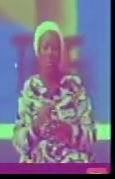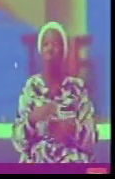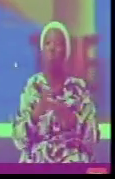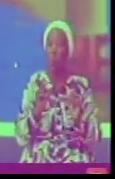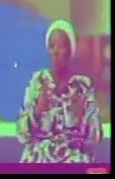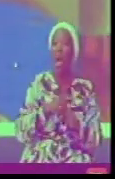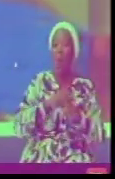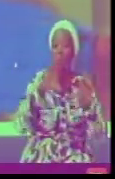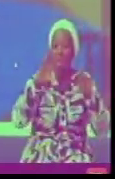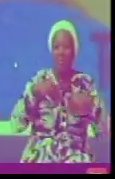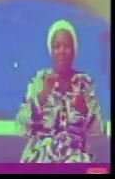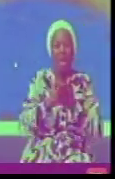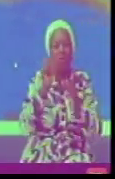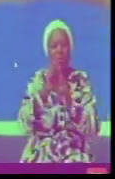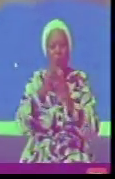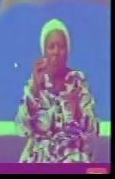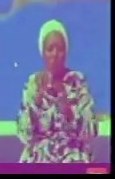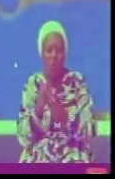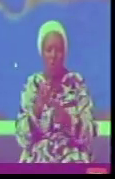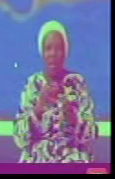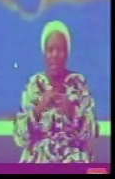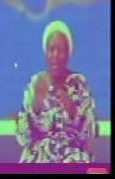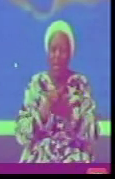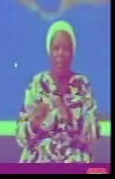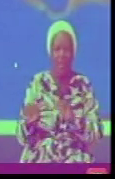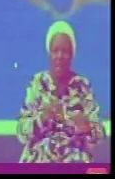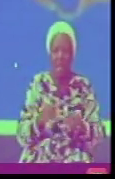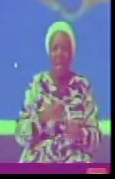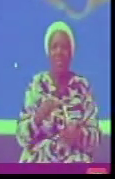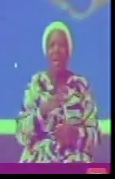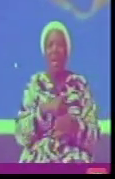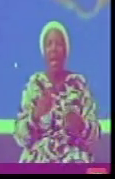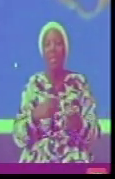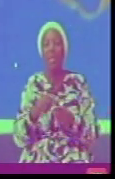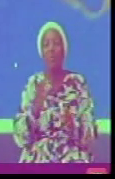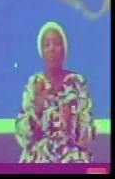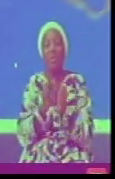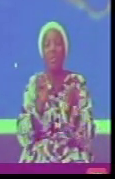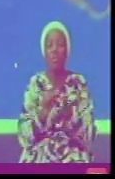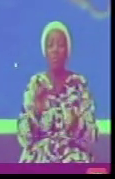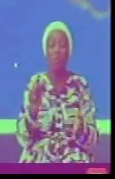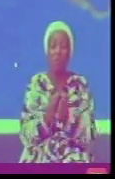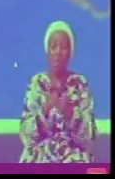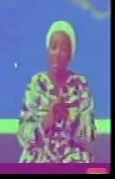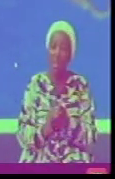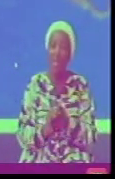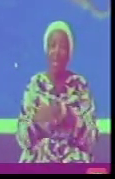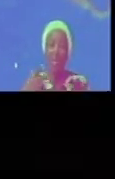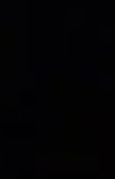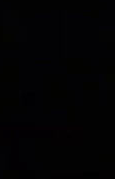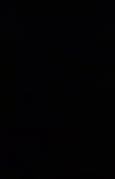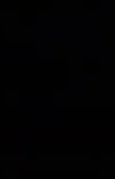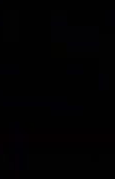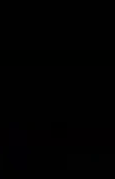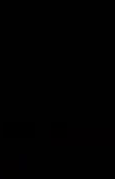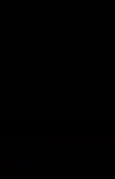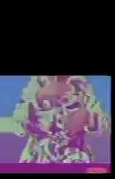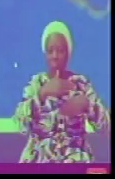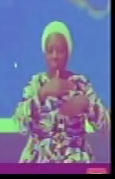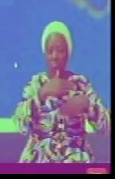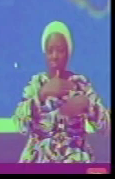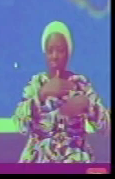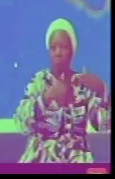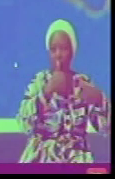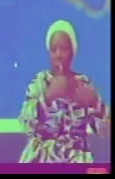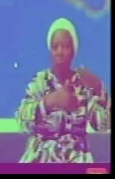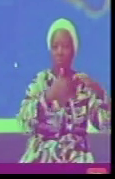imbibe and get and receive and respond and react with that